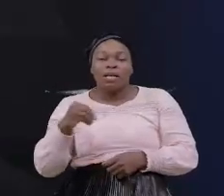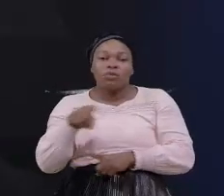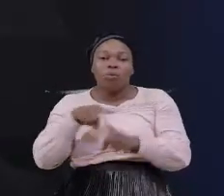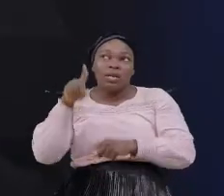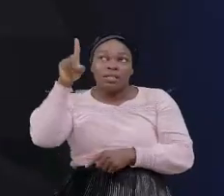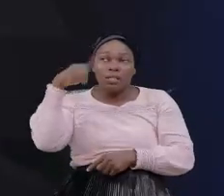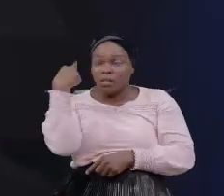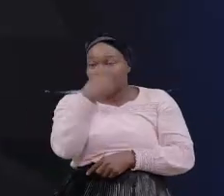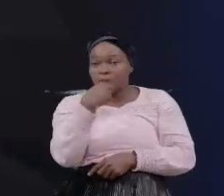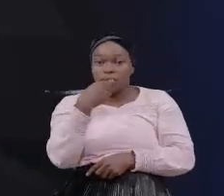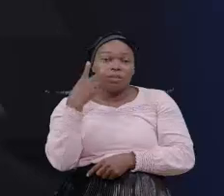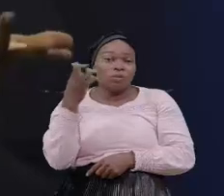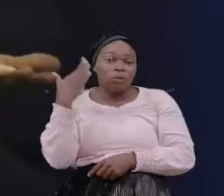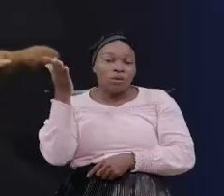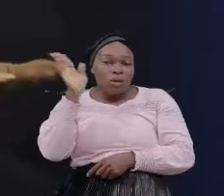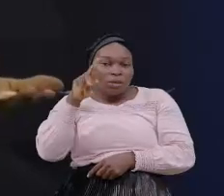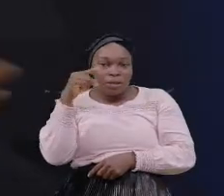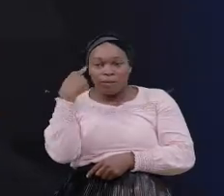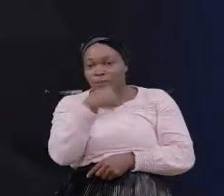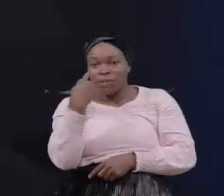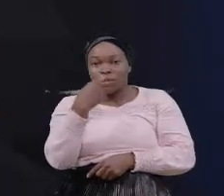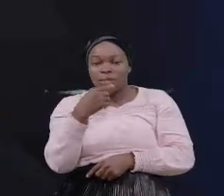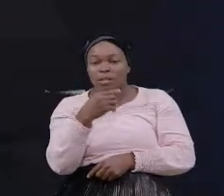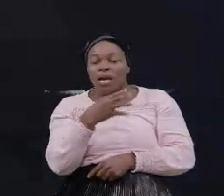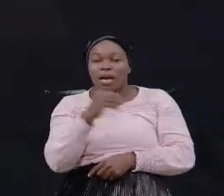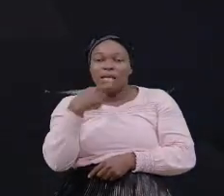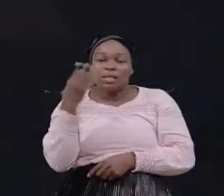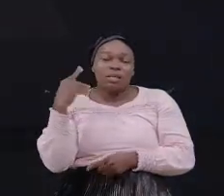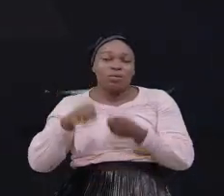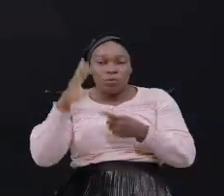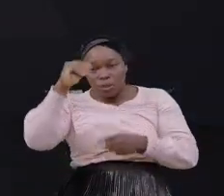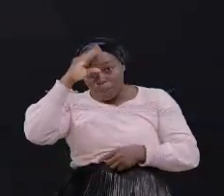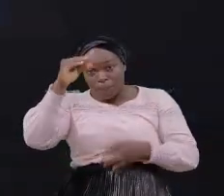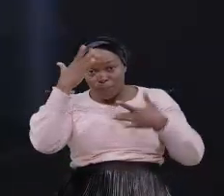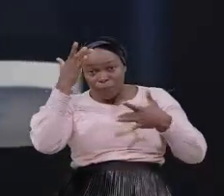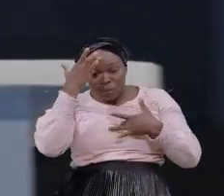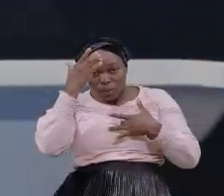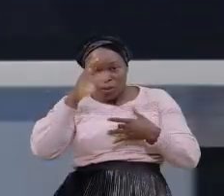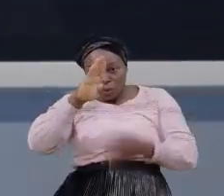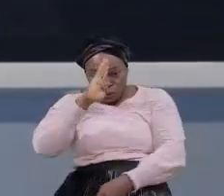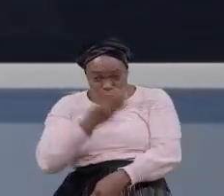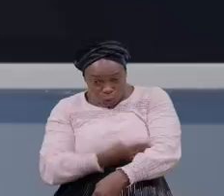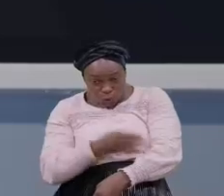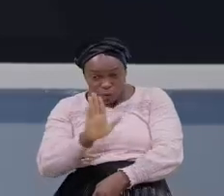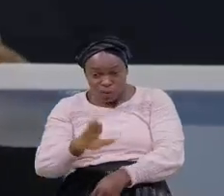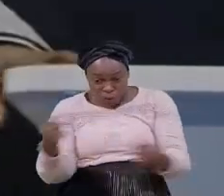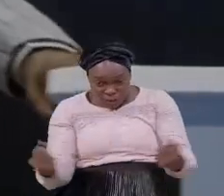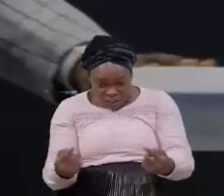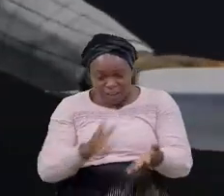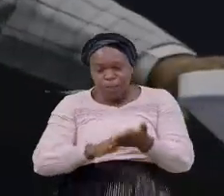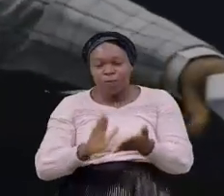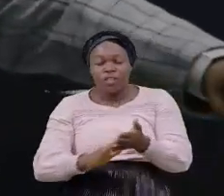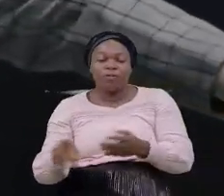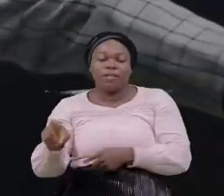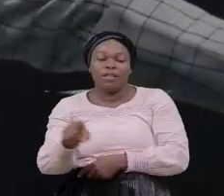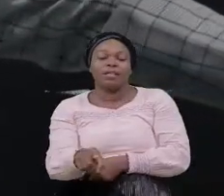sick of the palsy, son, thy sins be forgiven thee. Was